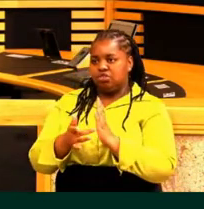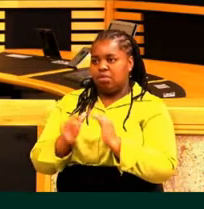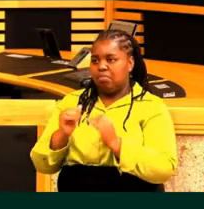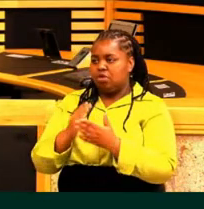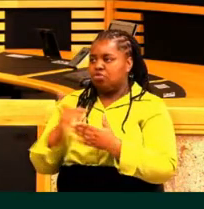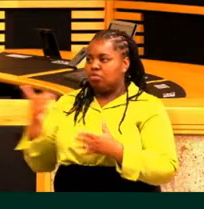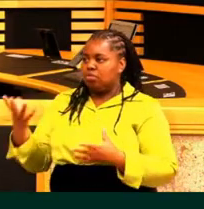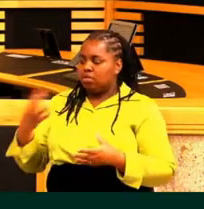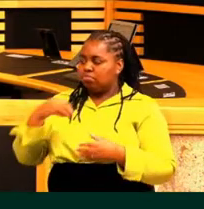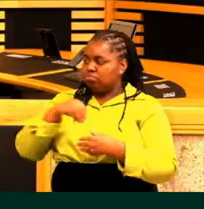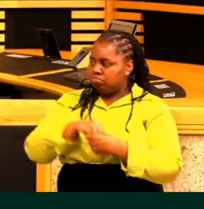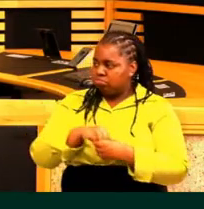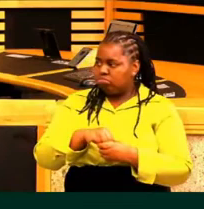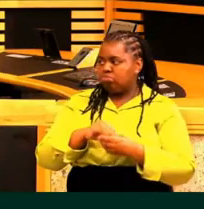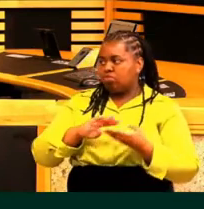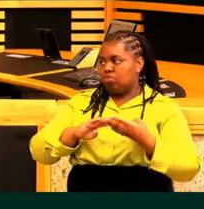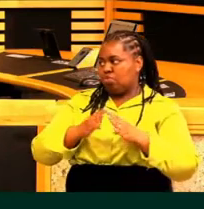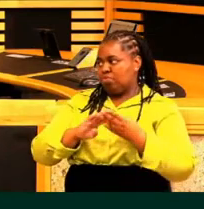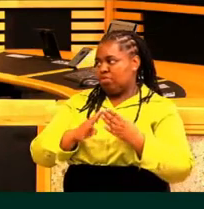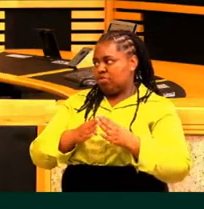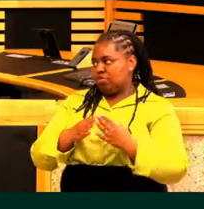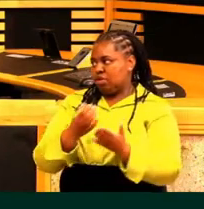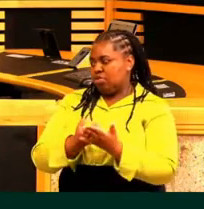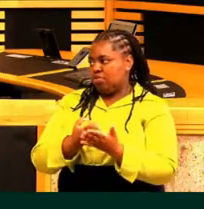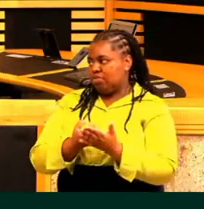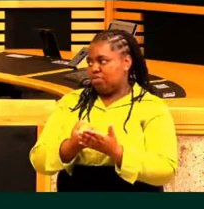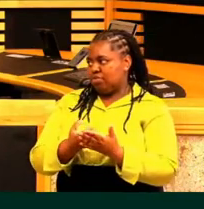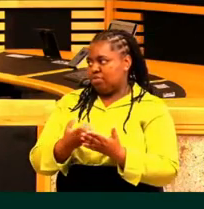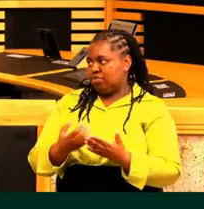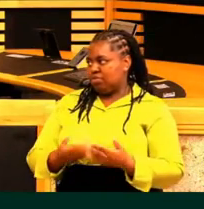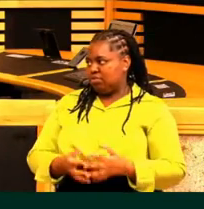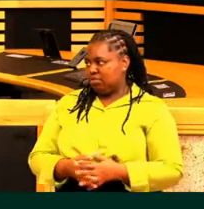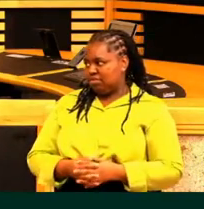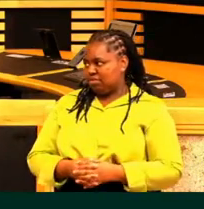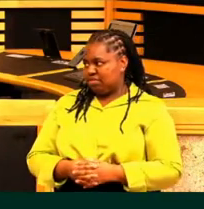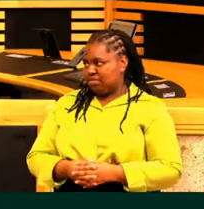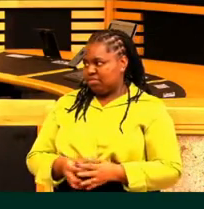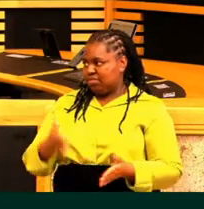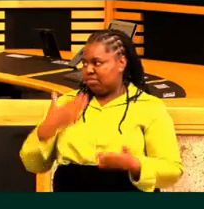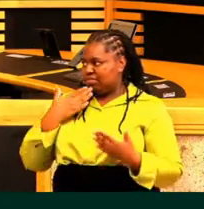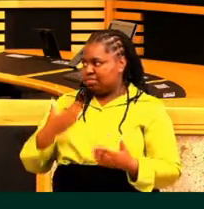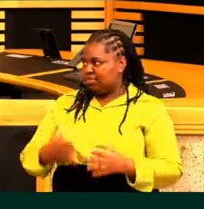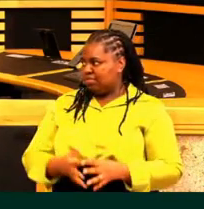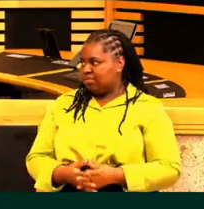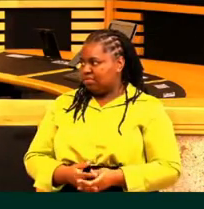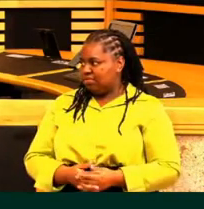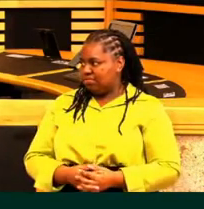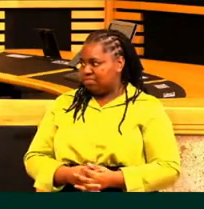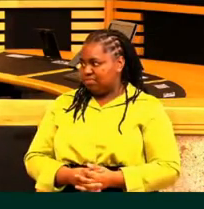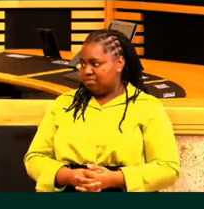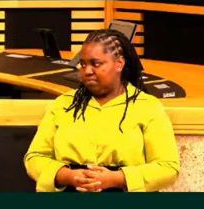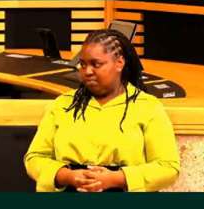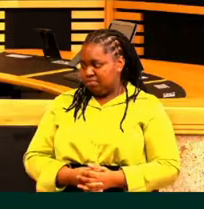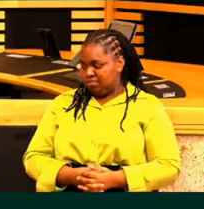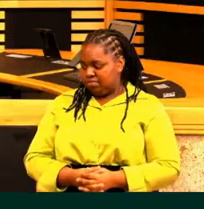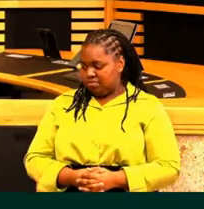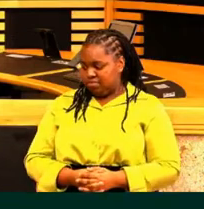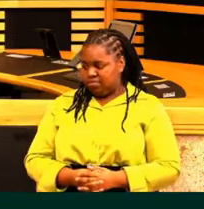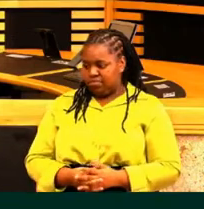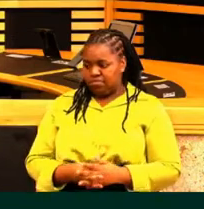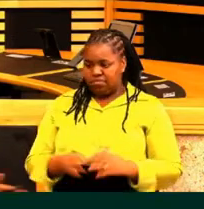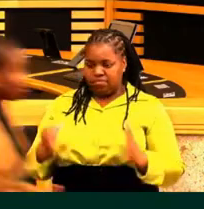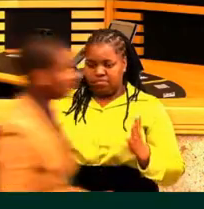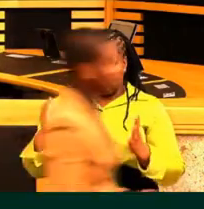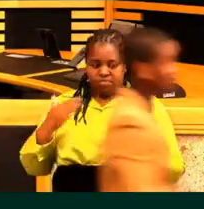contribute communities and economy thank you thank you